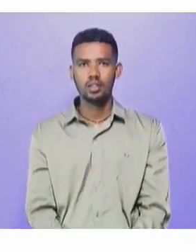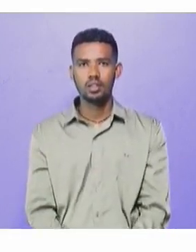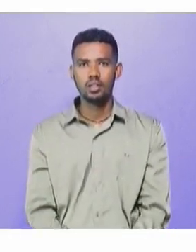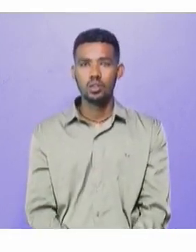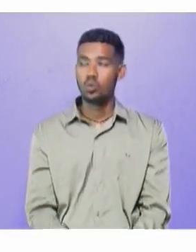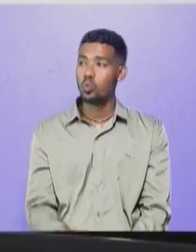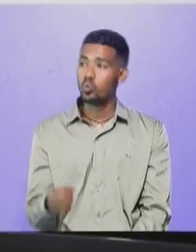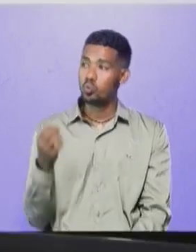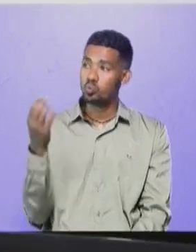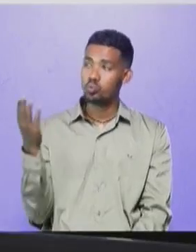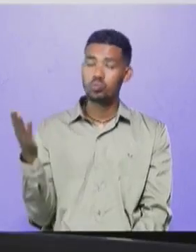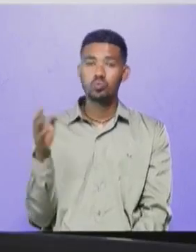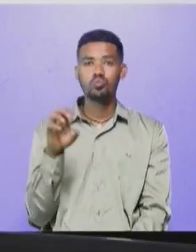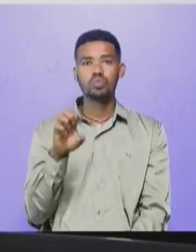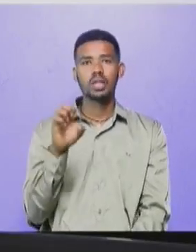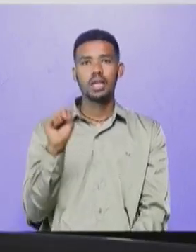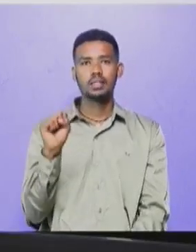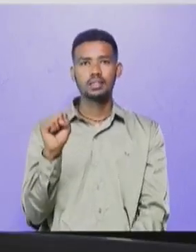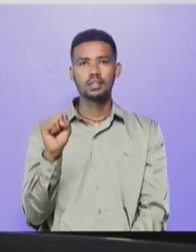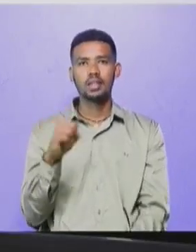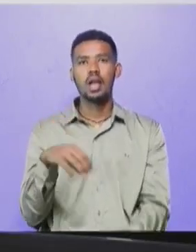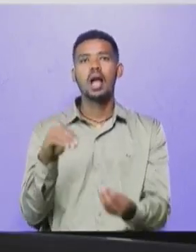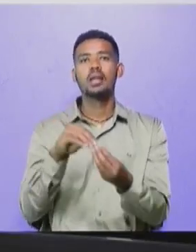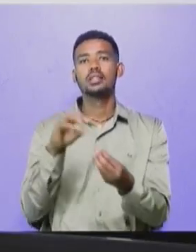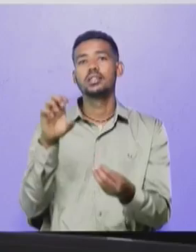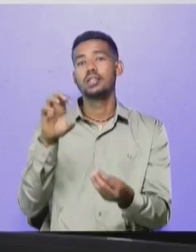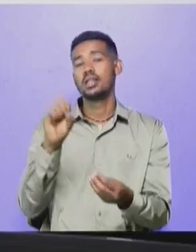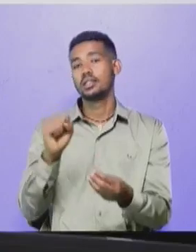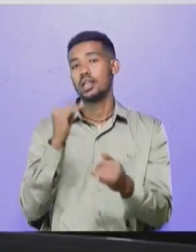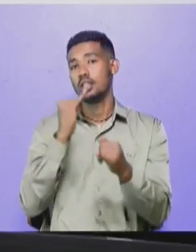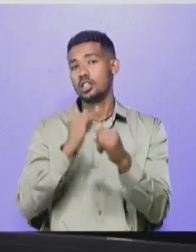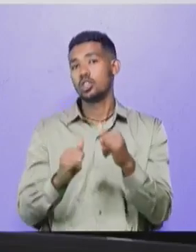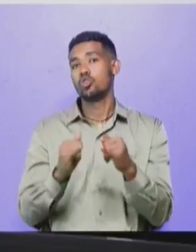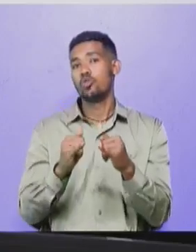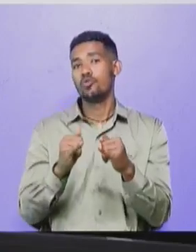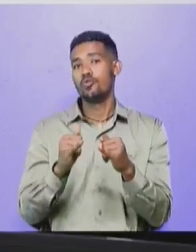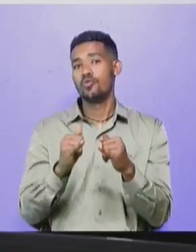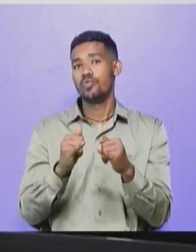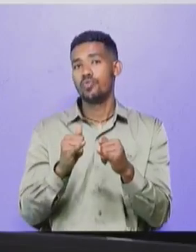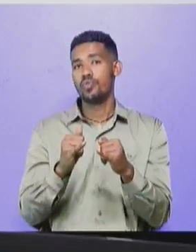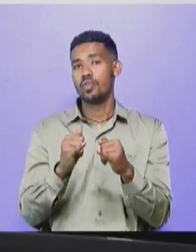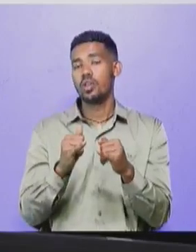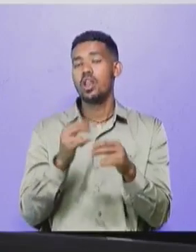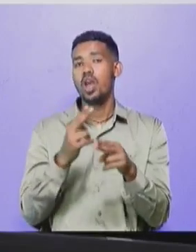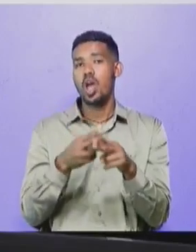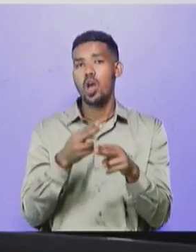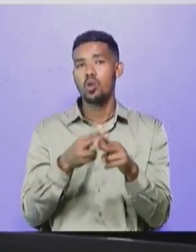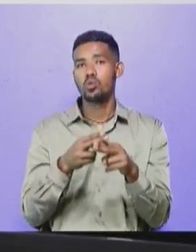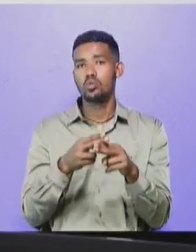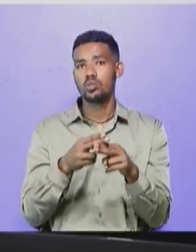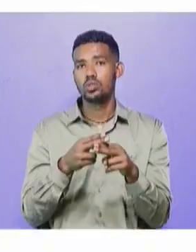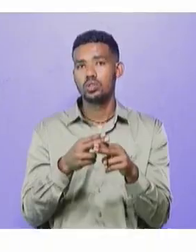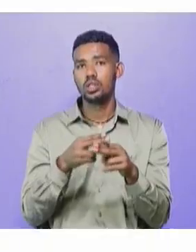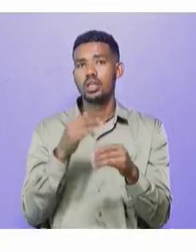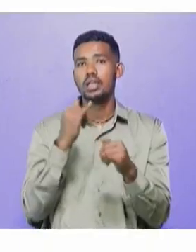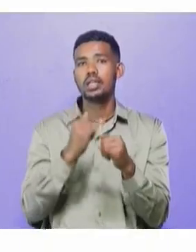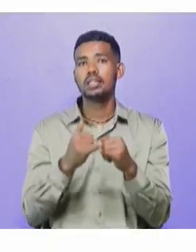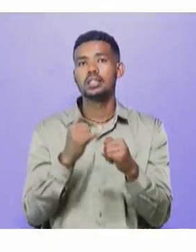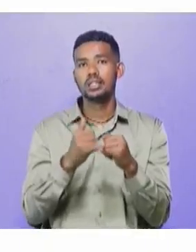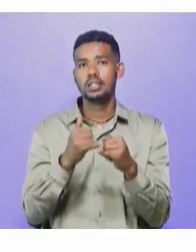When we come to es, add es at the end of the nouns, like ending